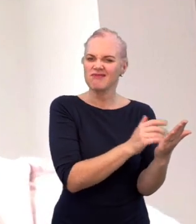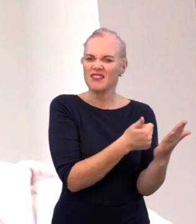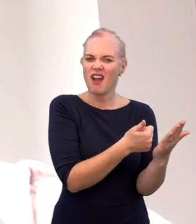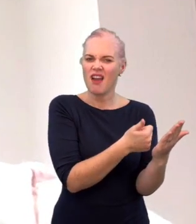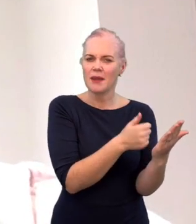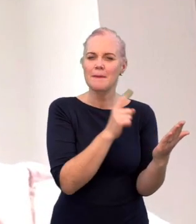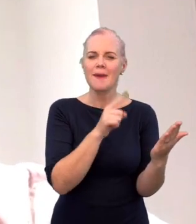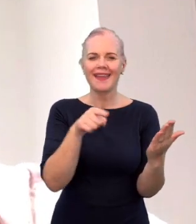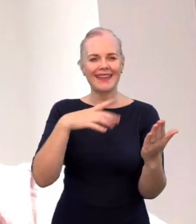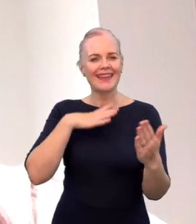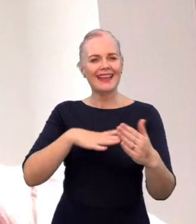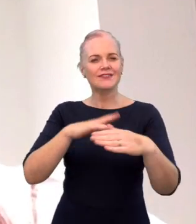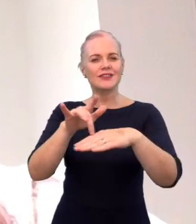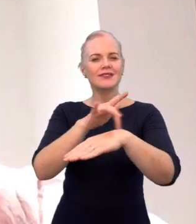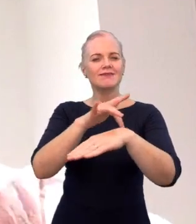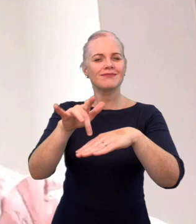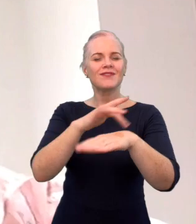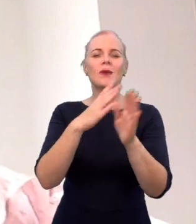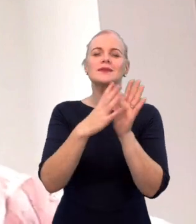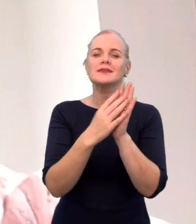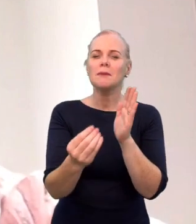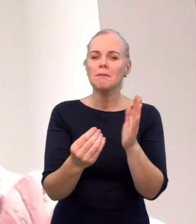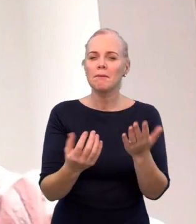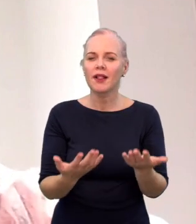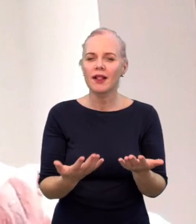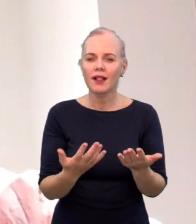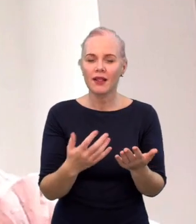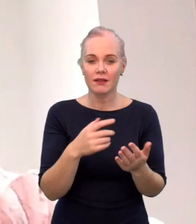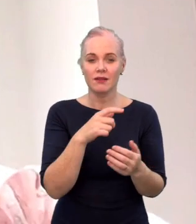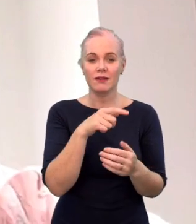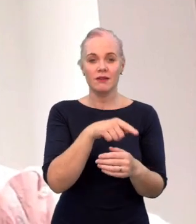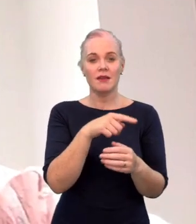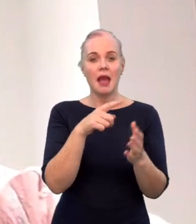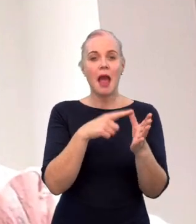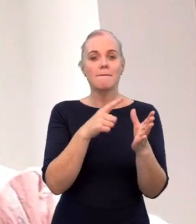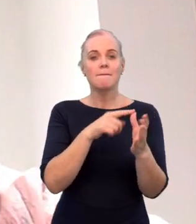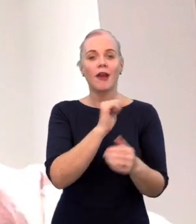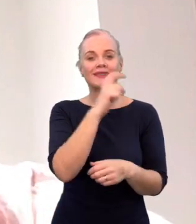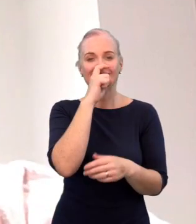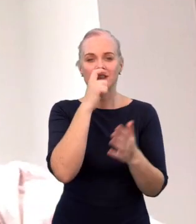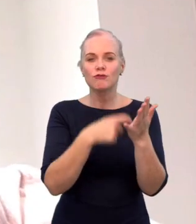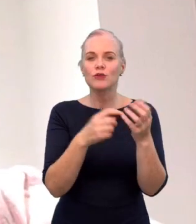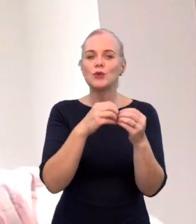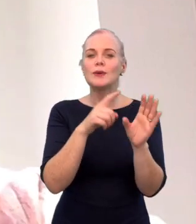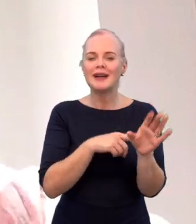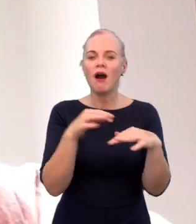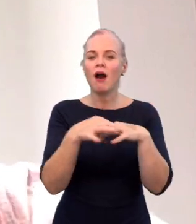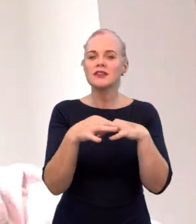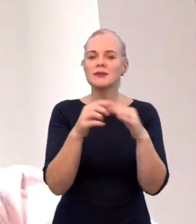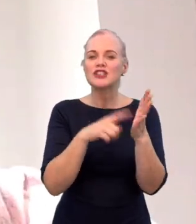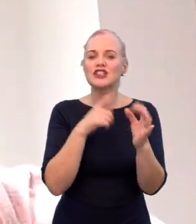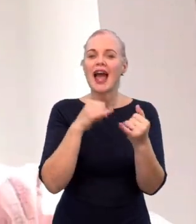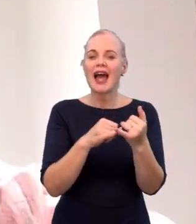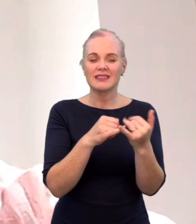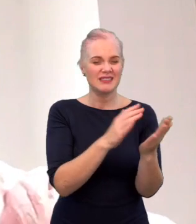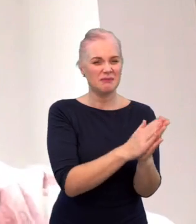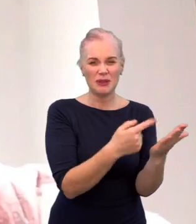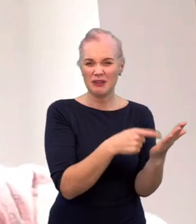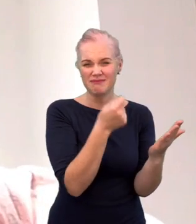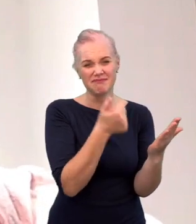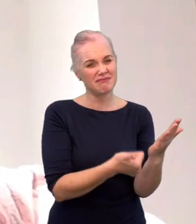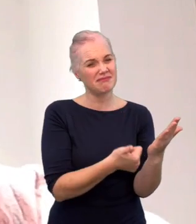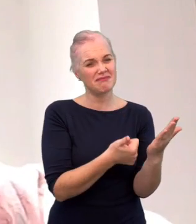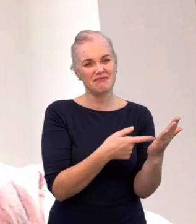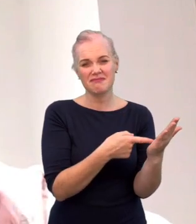weirdly, that wasn't needed for the novel, but you need that on stage. So for instance, there's a character called Ruby, who's Amber's sister, and her